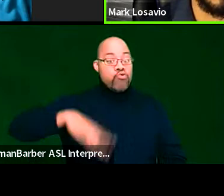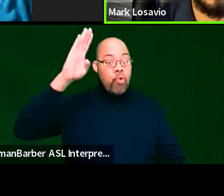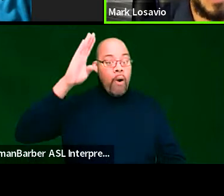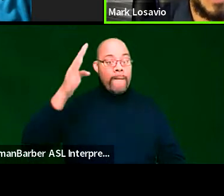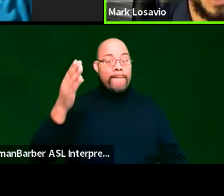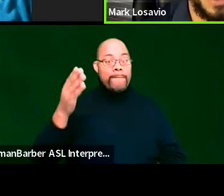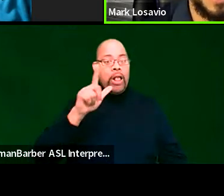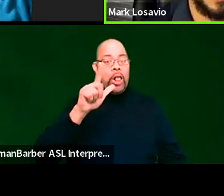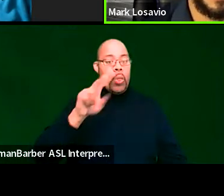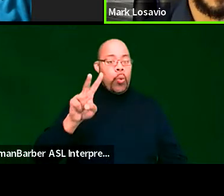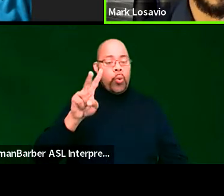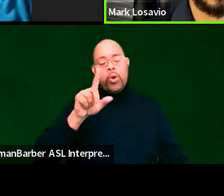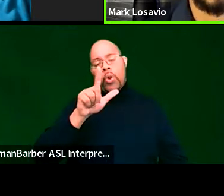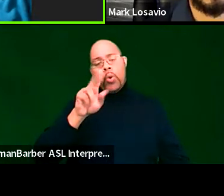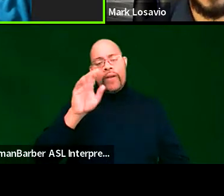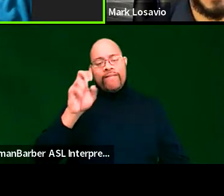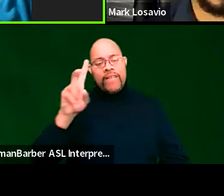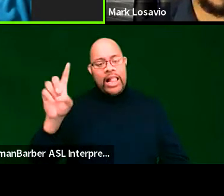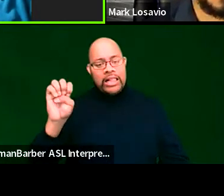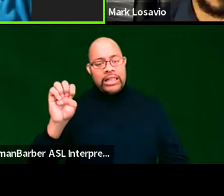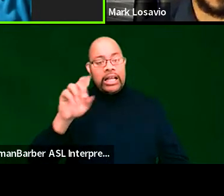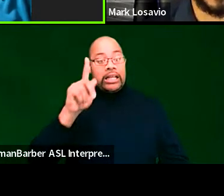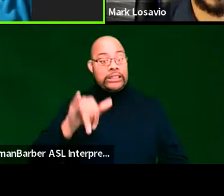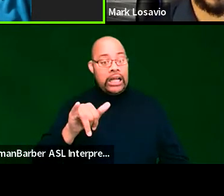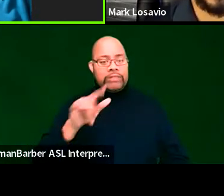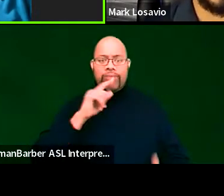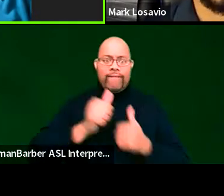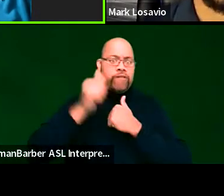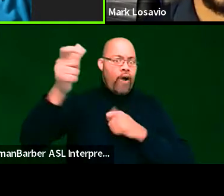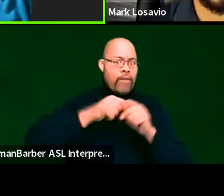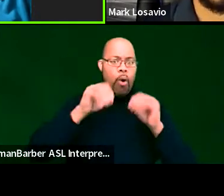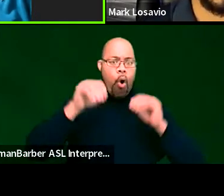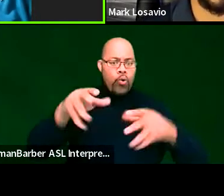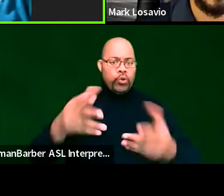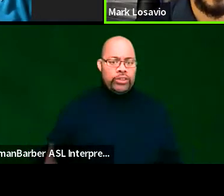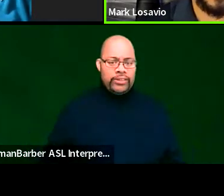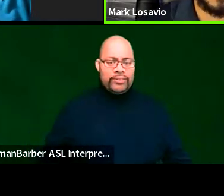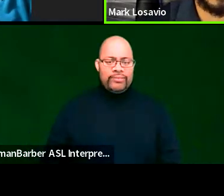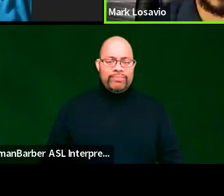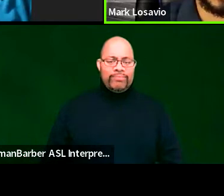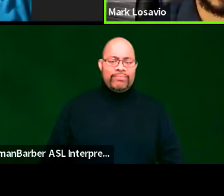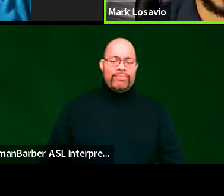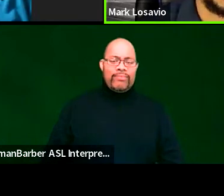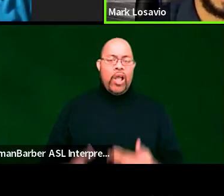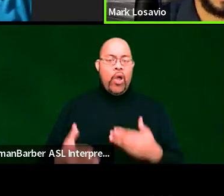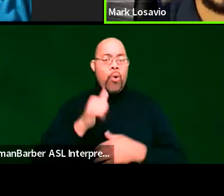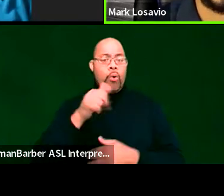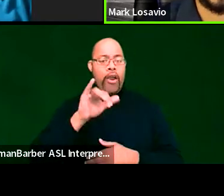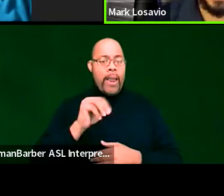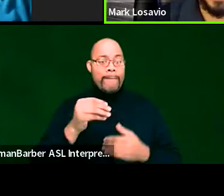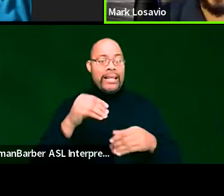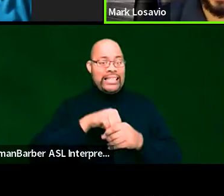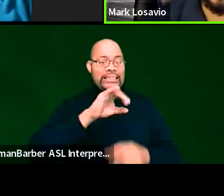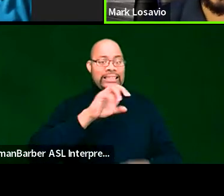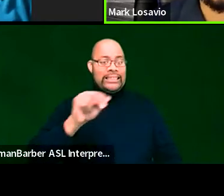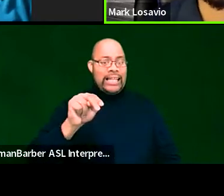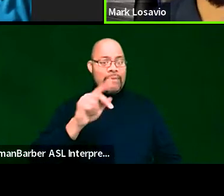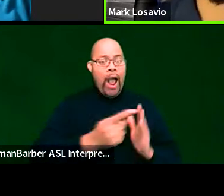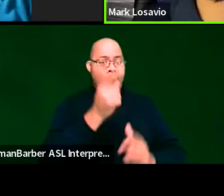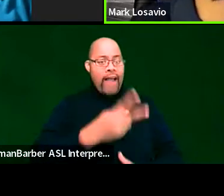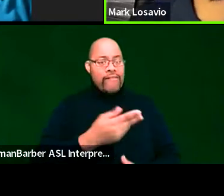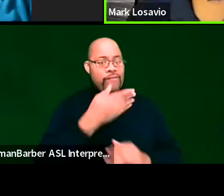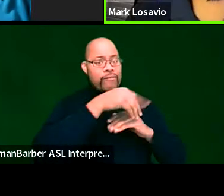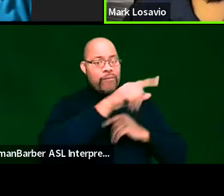in Louisville, Kentucky, which is pretty far away from the ocean. Our closest public aquarium is actually in Cincinnati, which is like an hour and a half